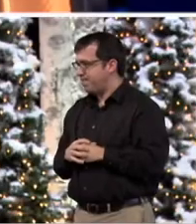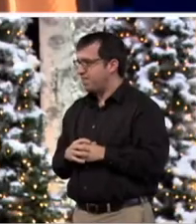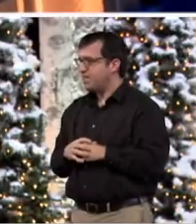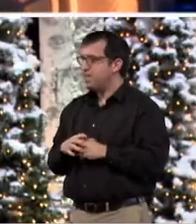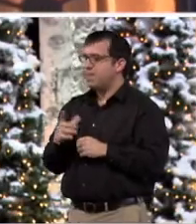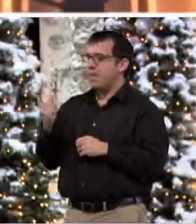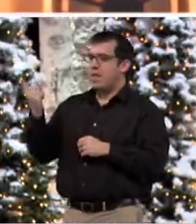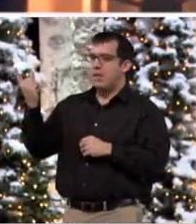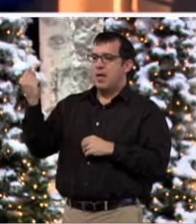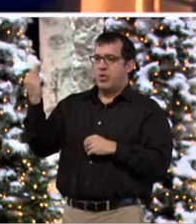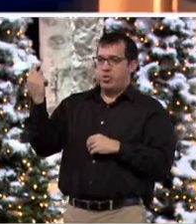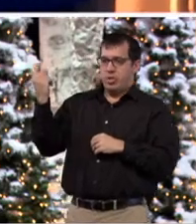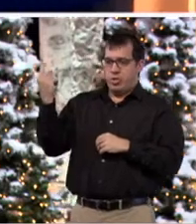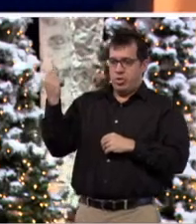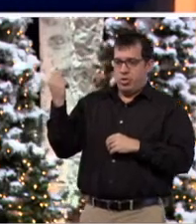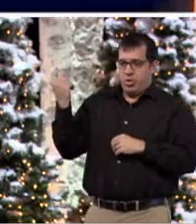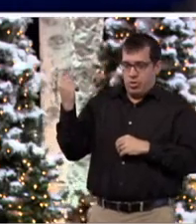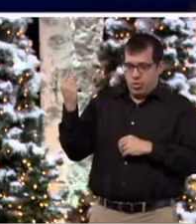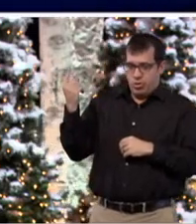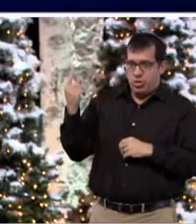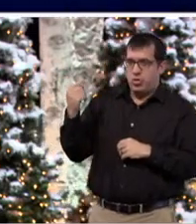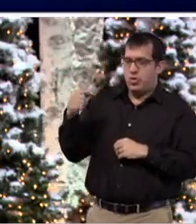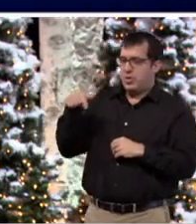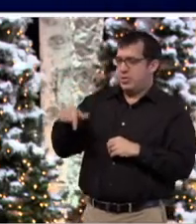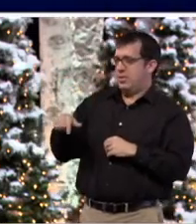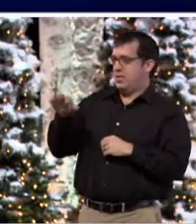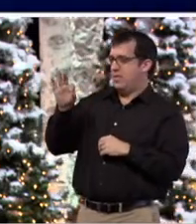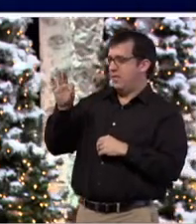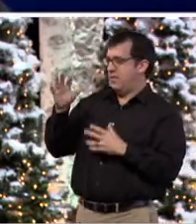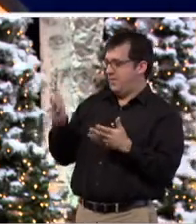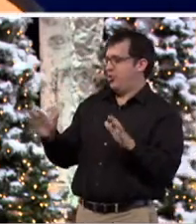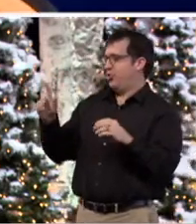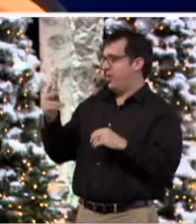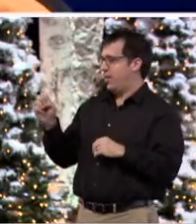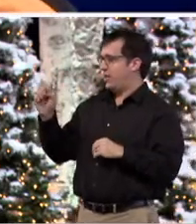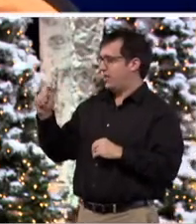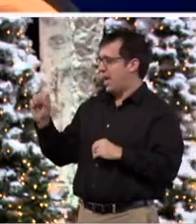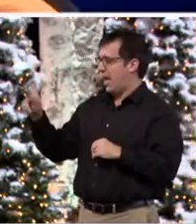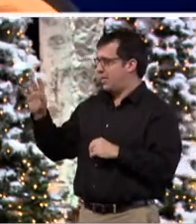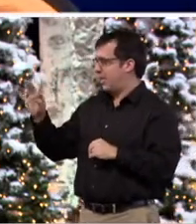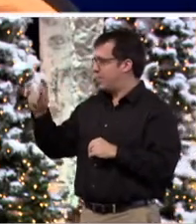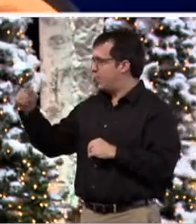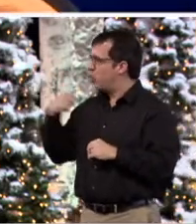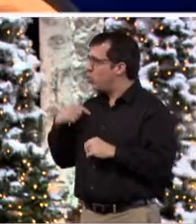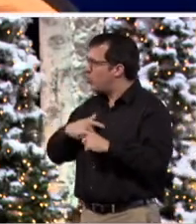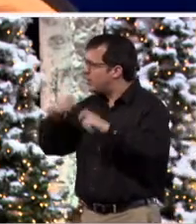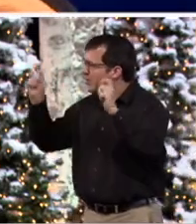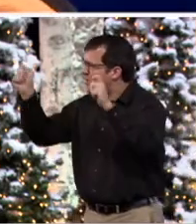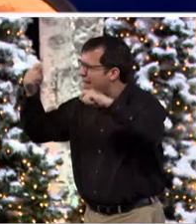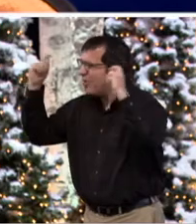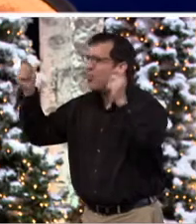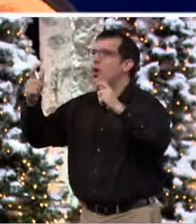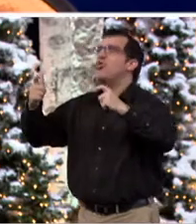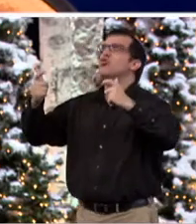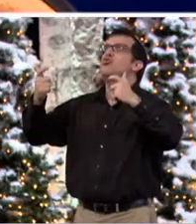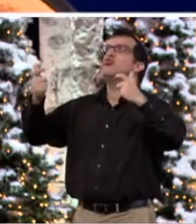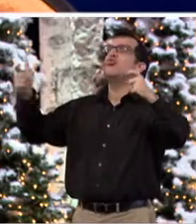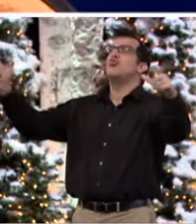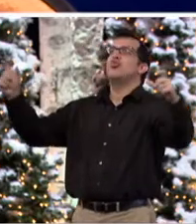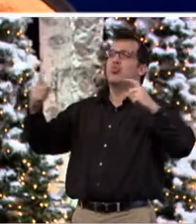Last year, at finishing the task, we celebrated a huge